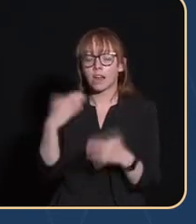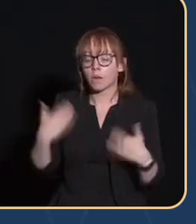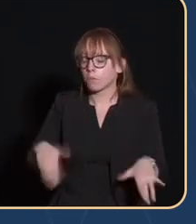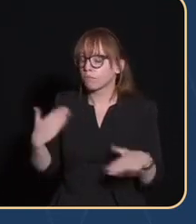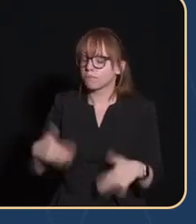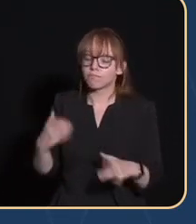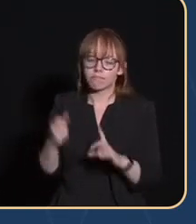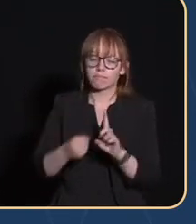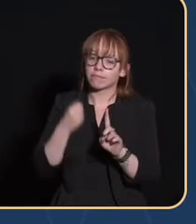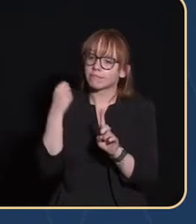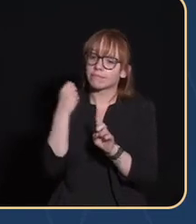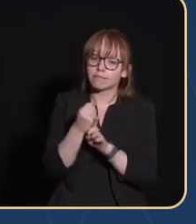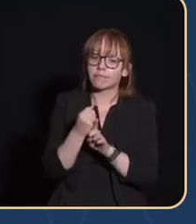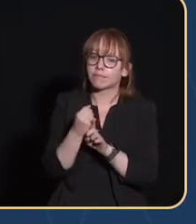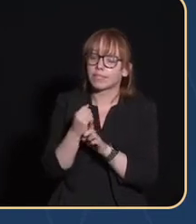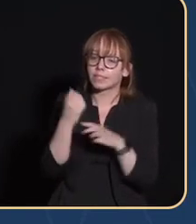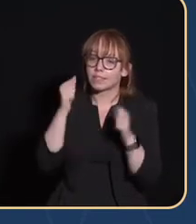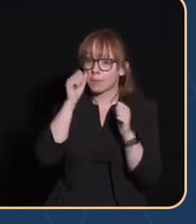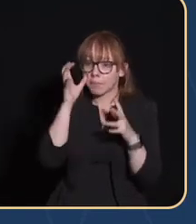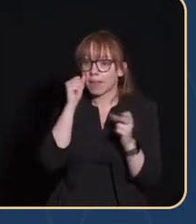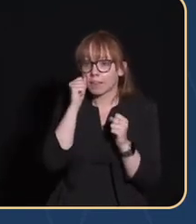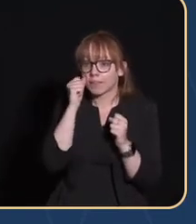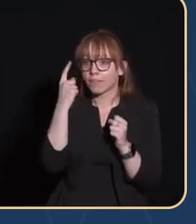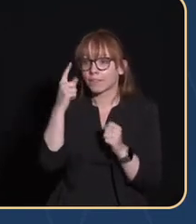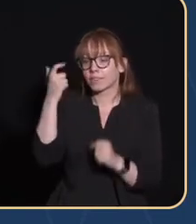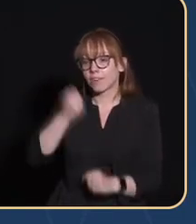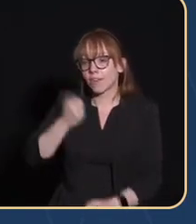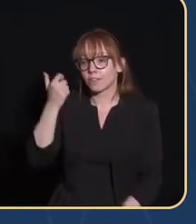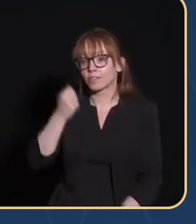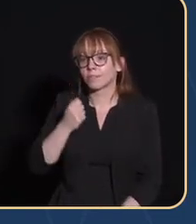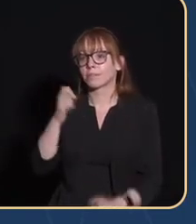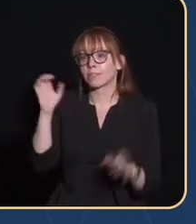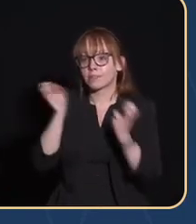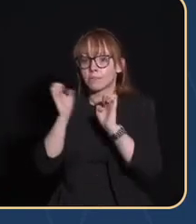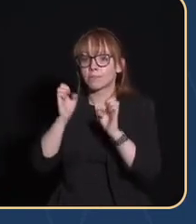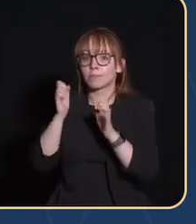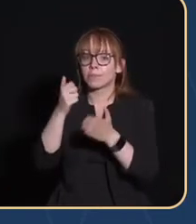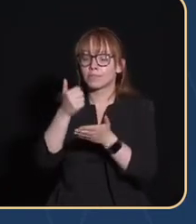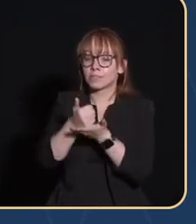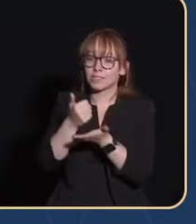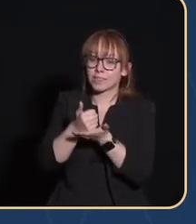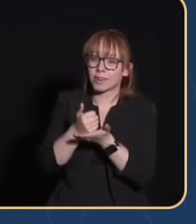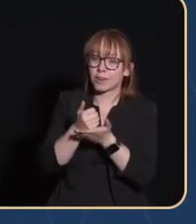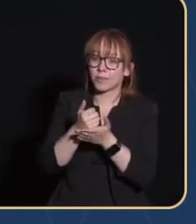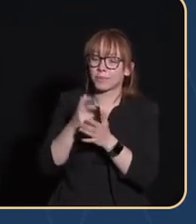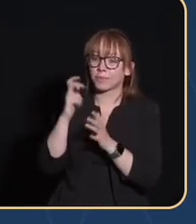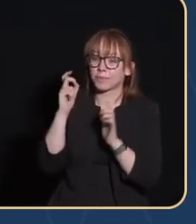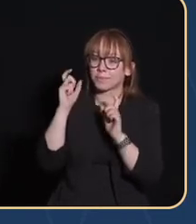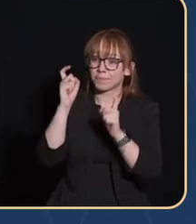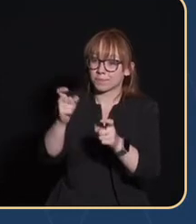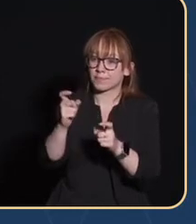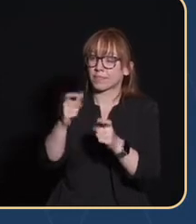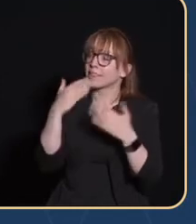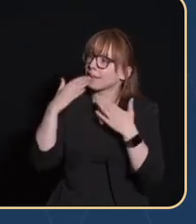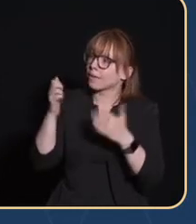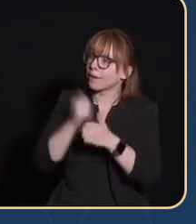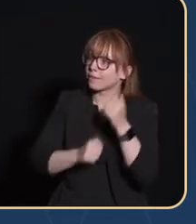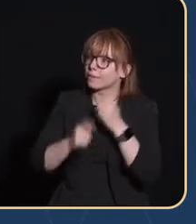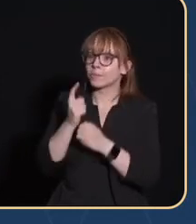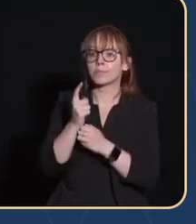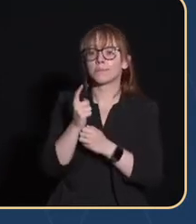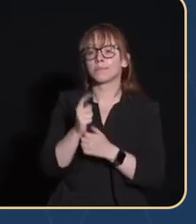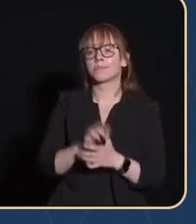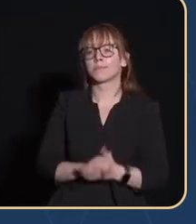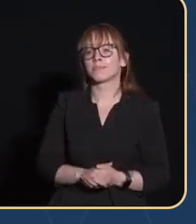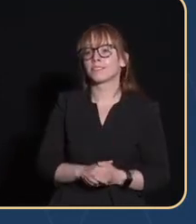your gifts tonight to the scholarships and to our emergency aid grants. So thank you everyone for pledging. As you're pledging, David and I